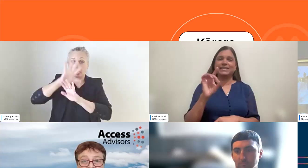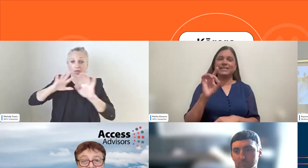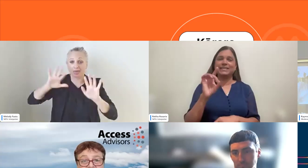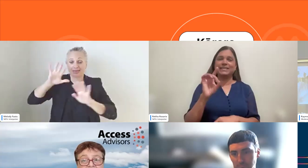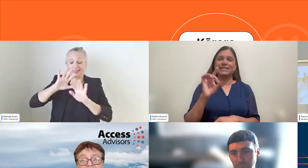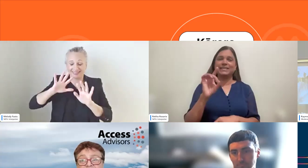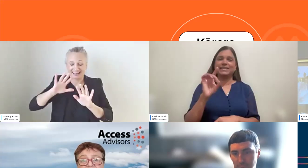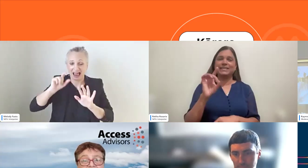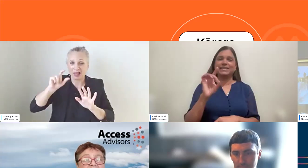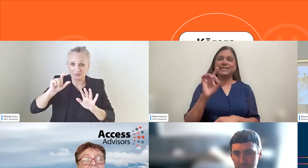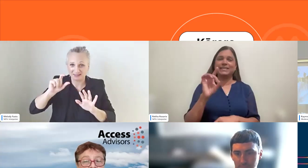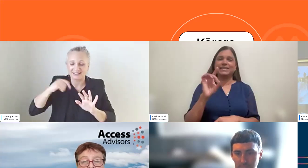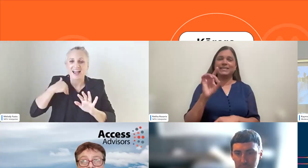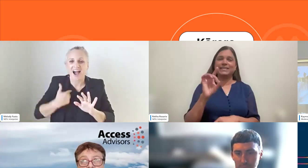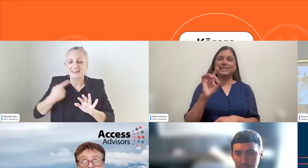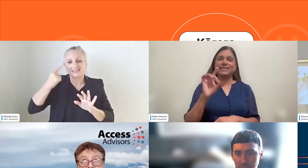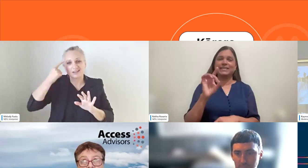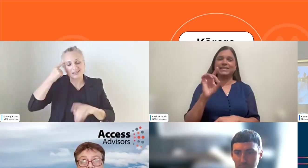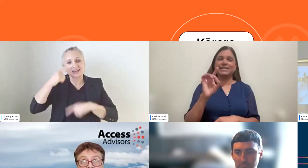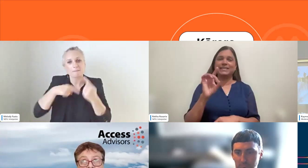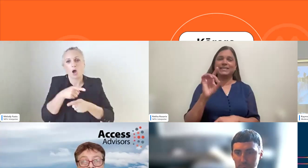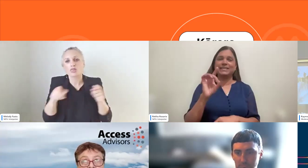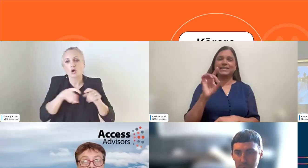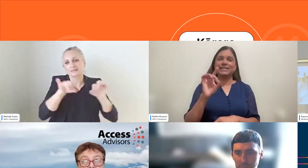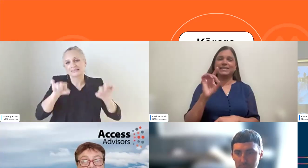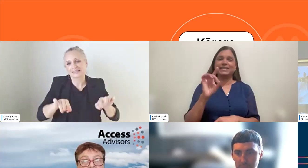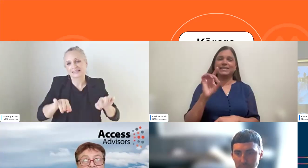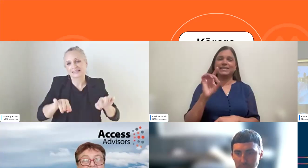and realized just how